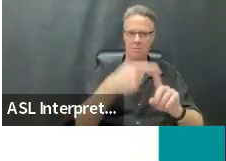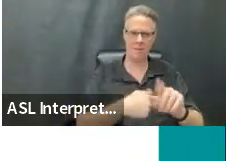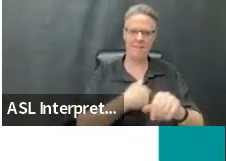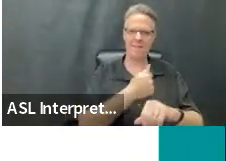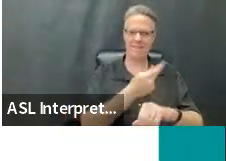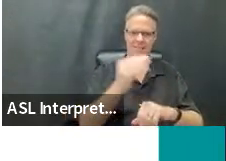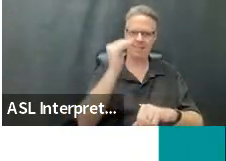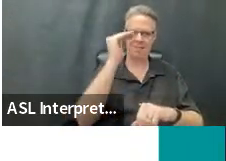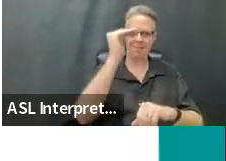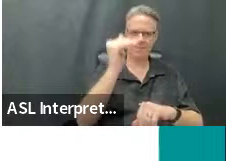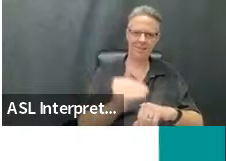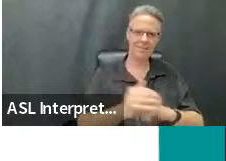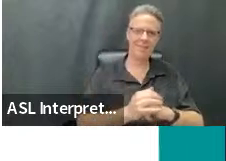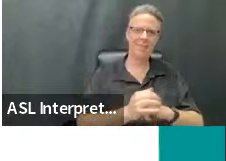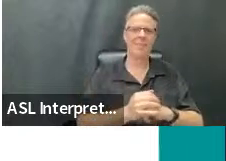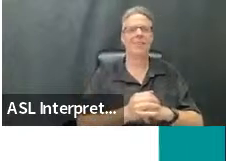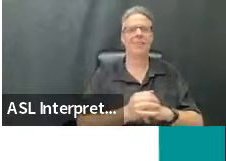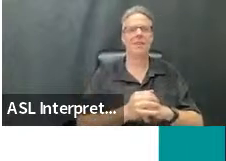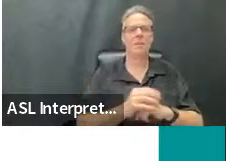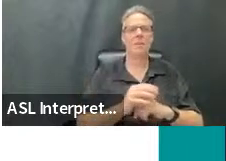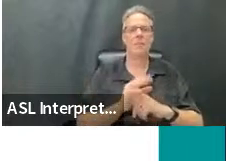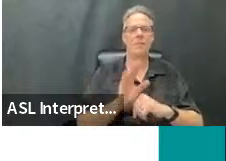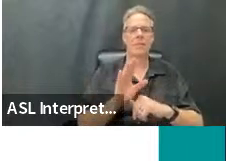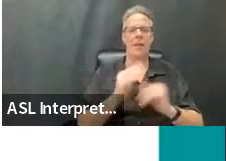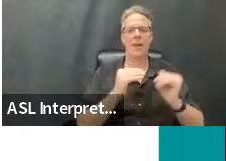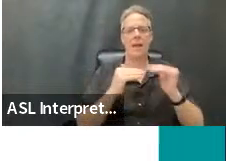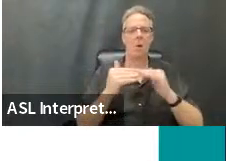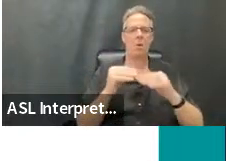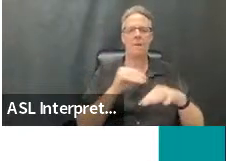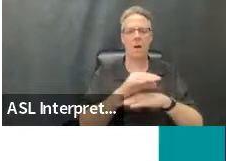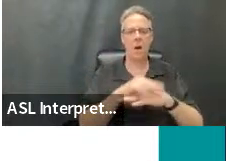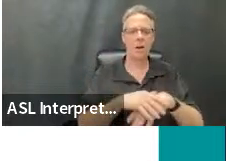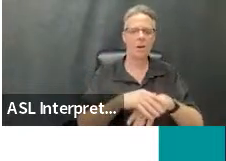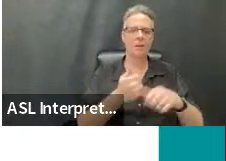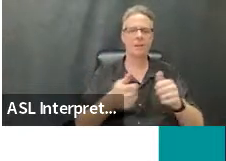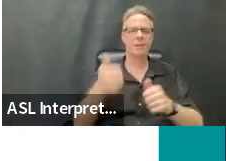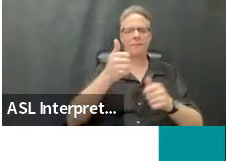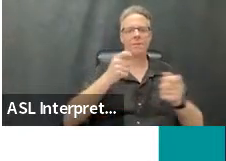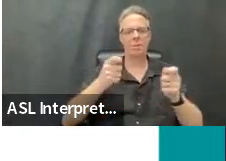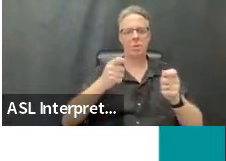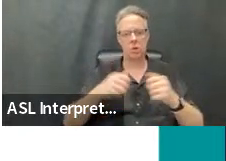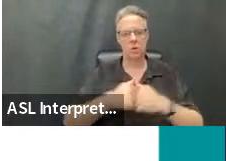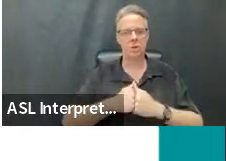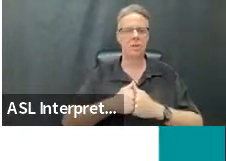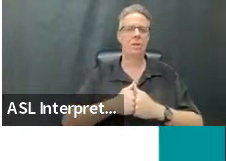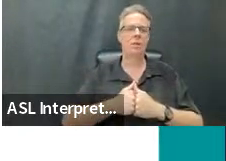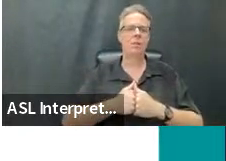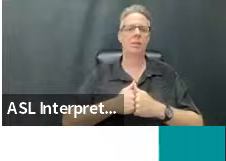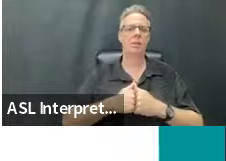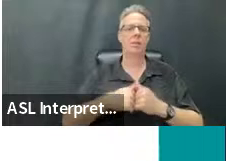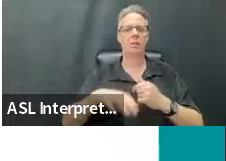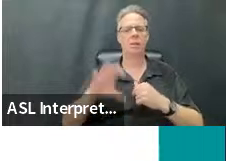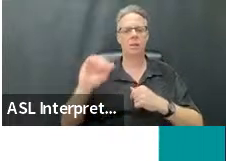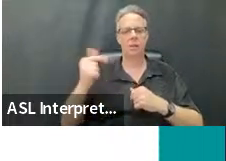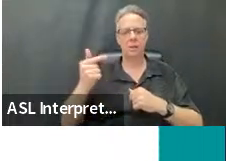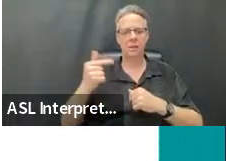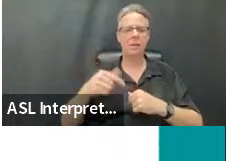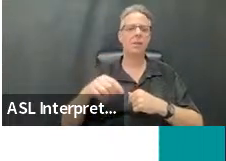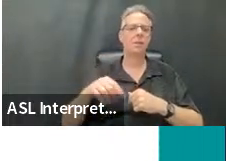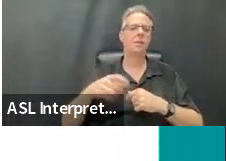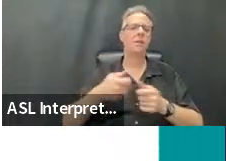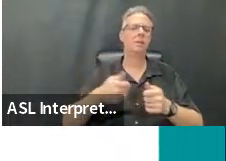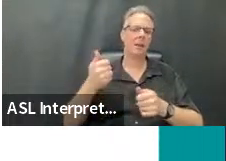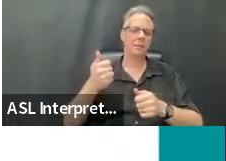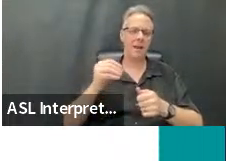you'll see the equity advisory group, our executive steering group, again, our community advisory group, executive steering group, and